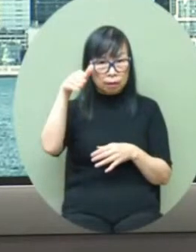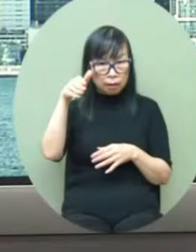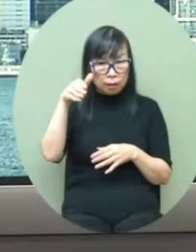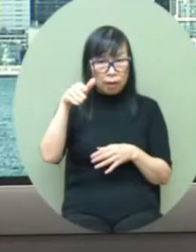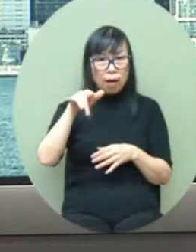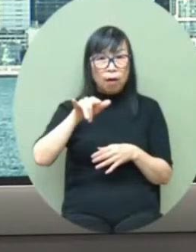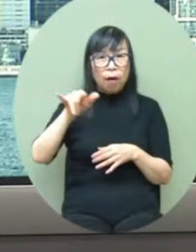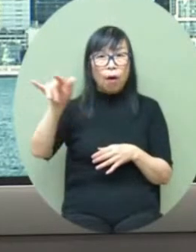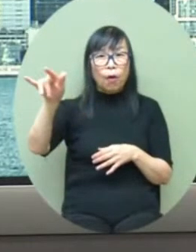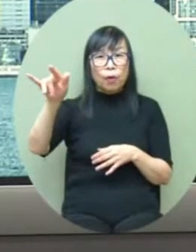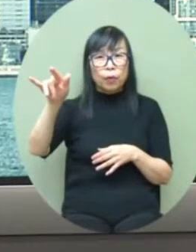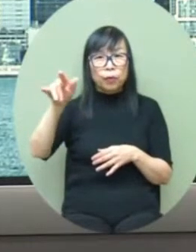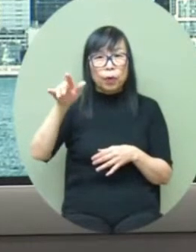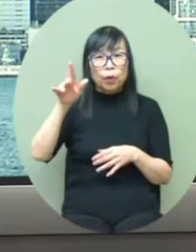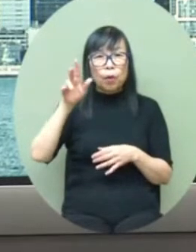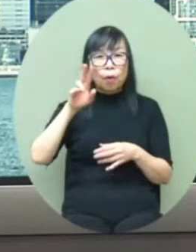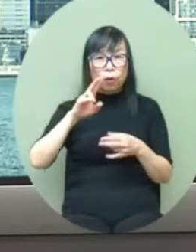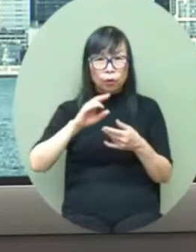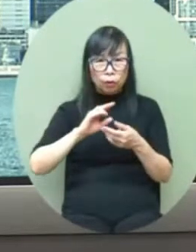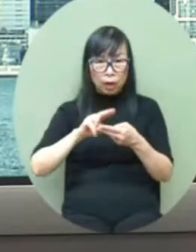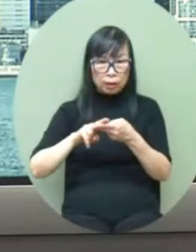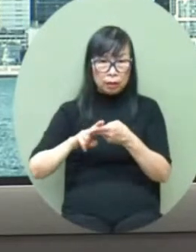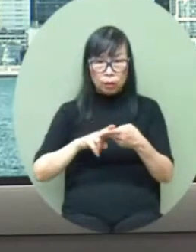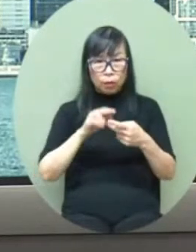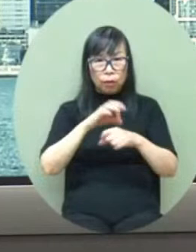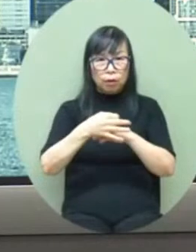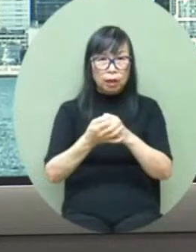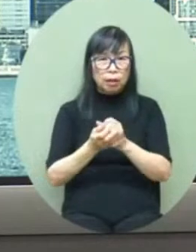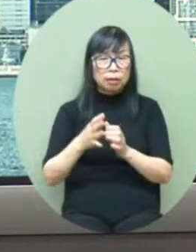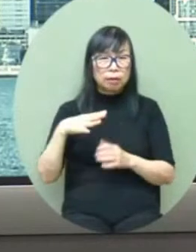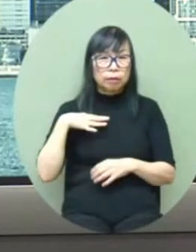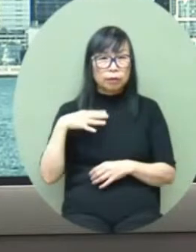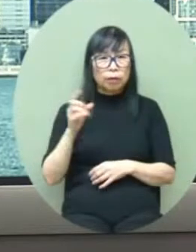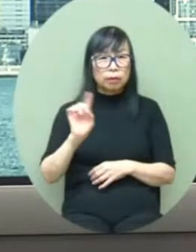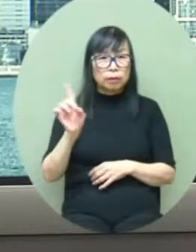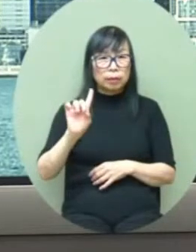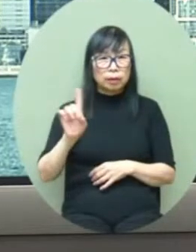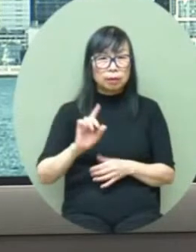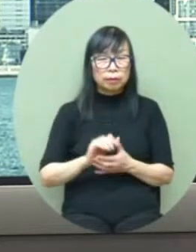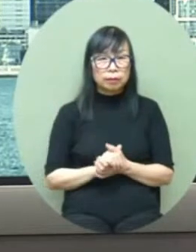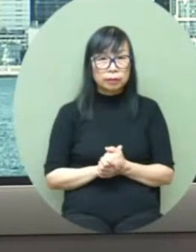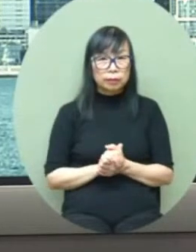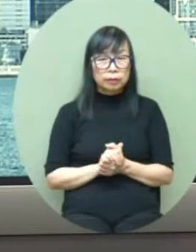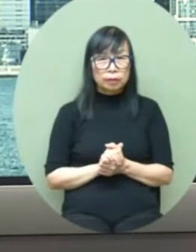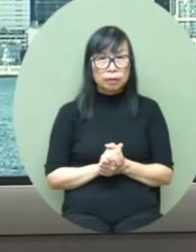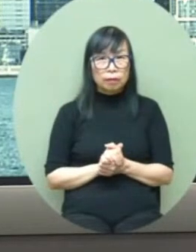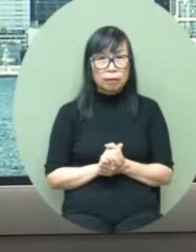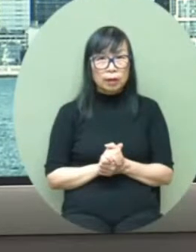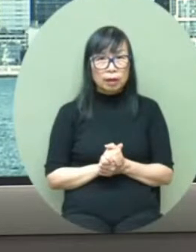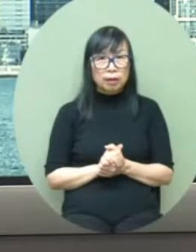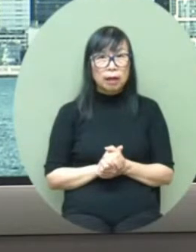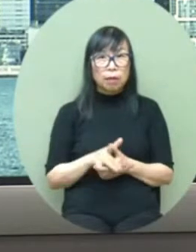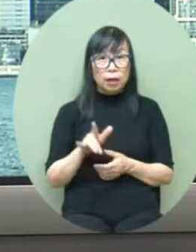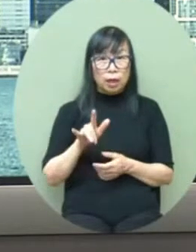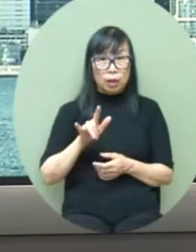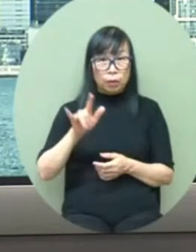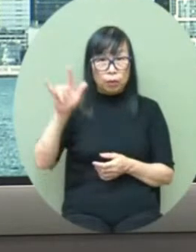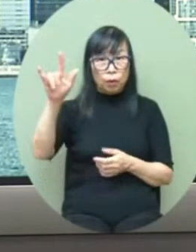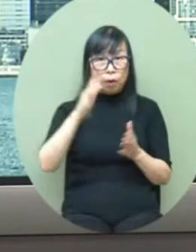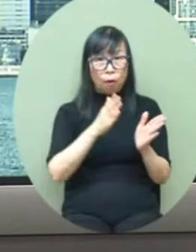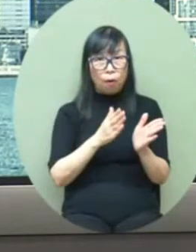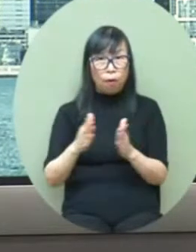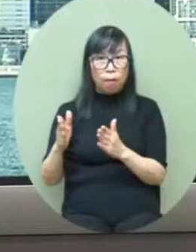taken office and on the resumption of normal travel, been making a lot of visits to promote Hong